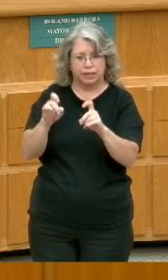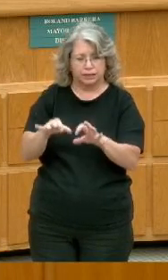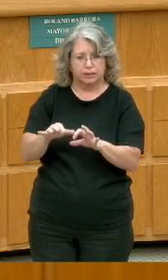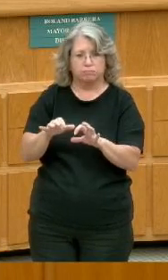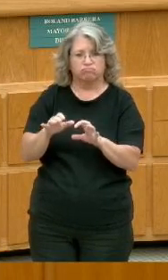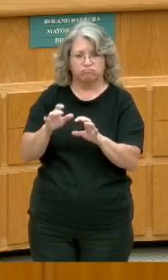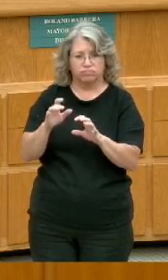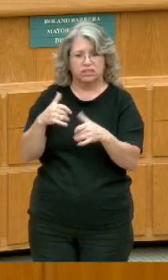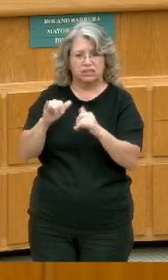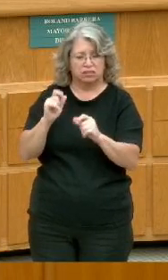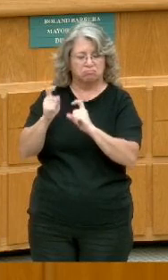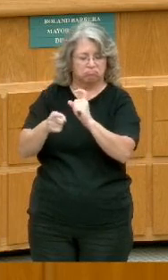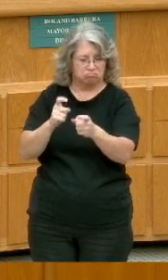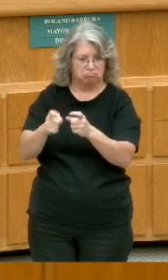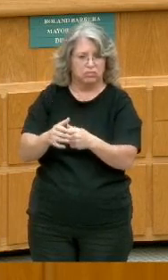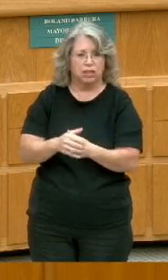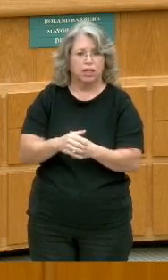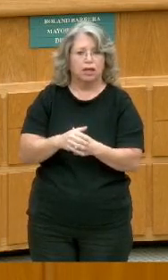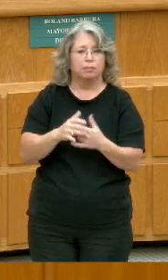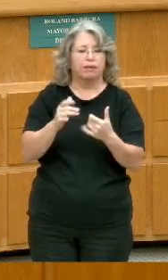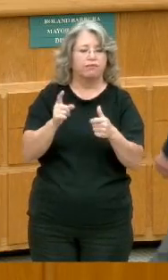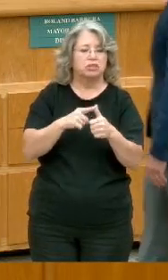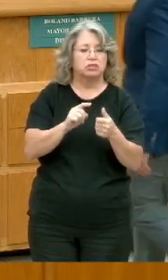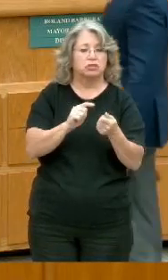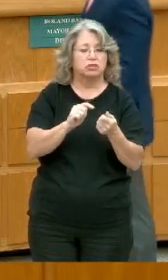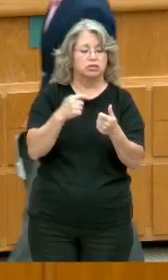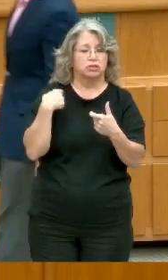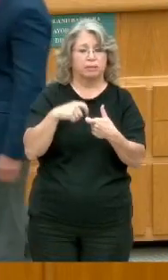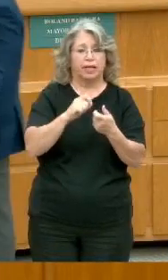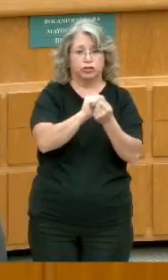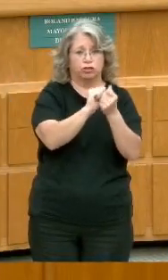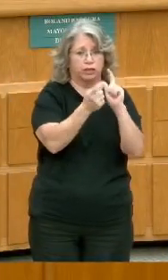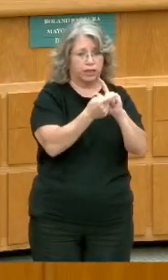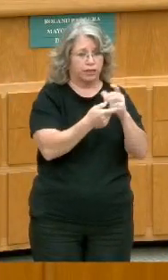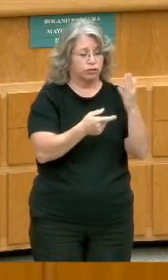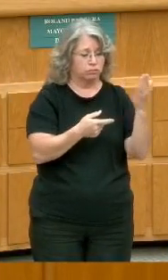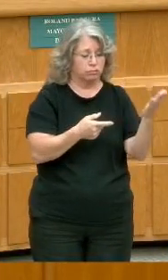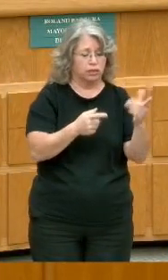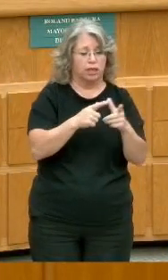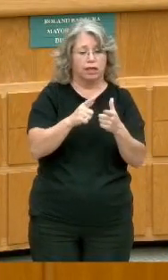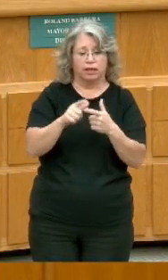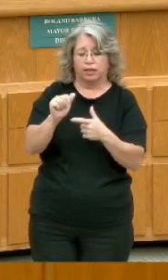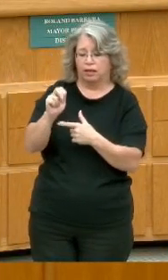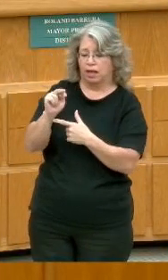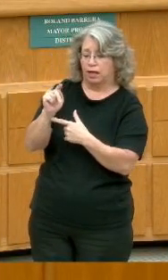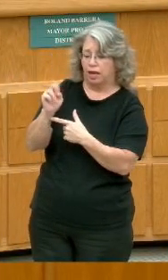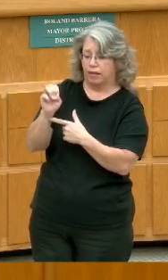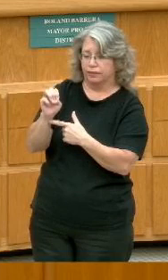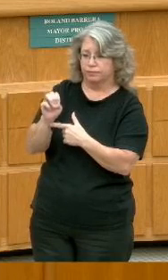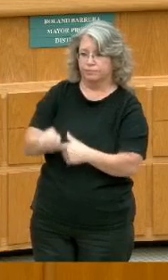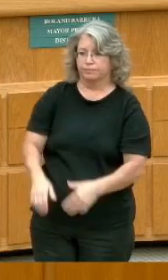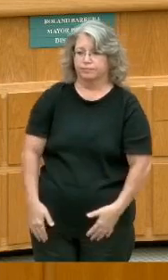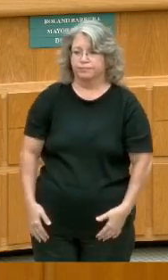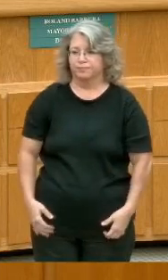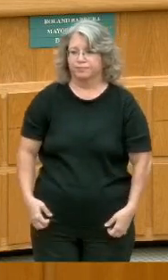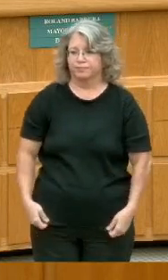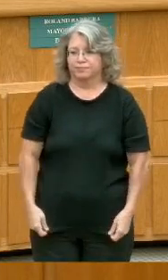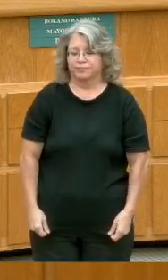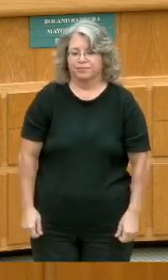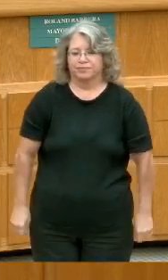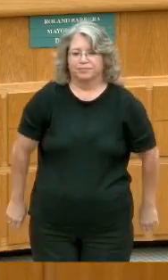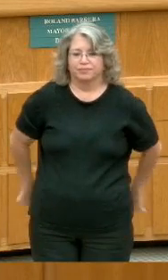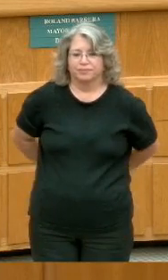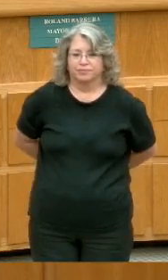translation. Thank you. En las últimas 24 horas en el condado de Nueces se han reportado 6 nuevos casos por coronavirus, haciendo un total de 113